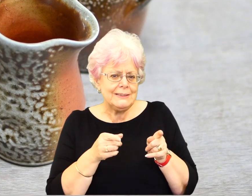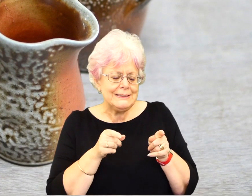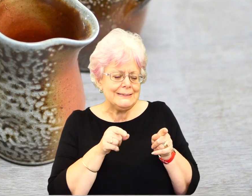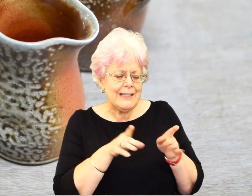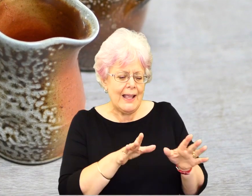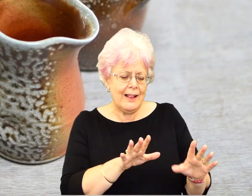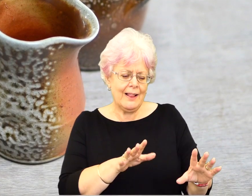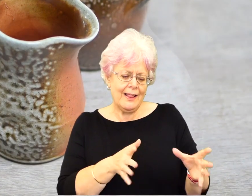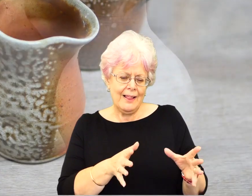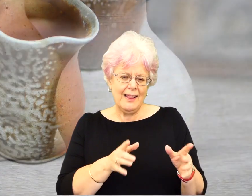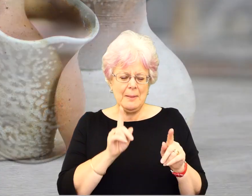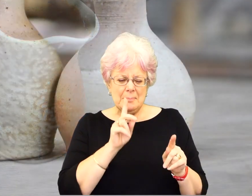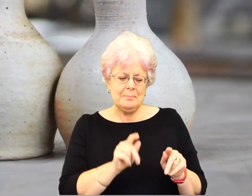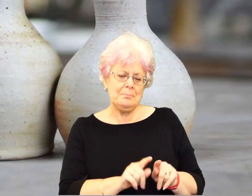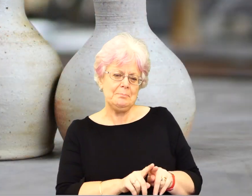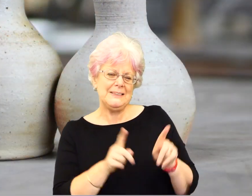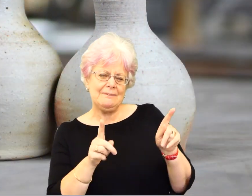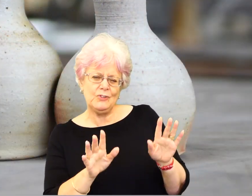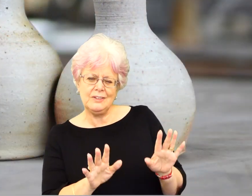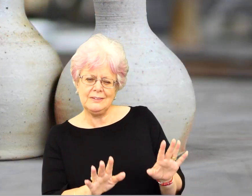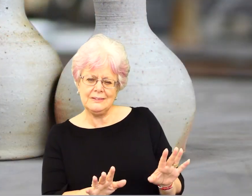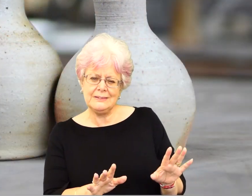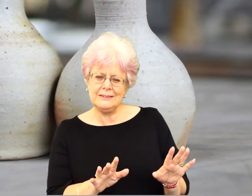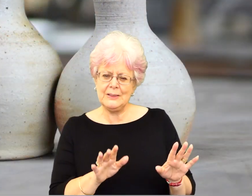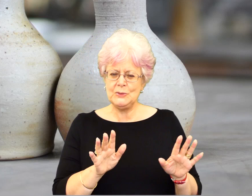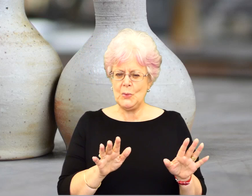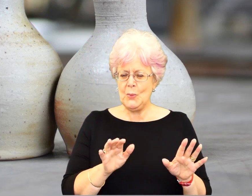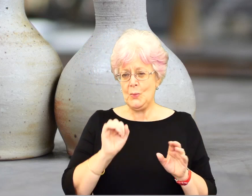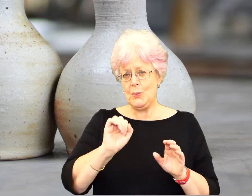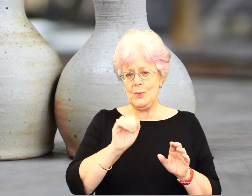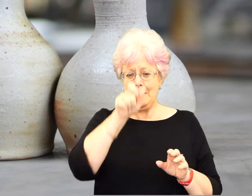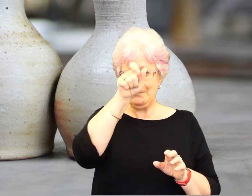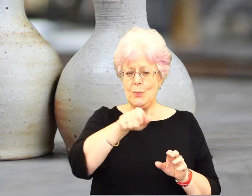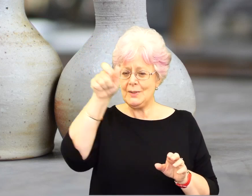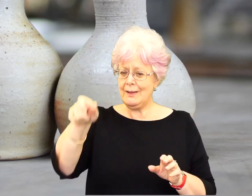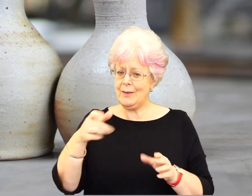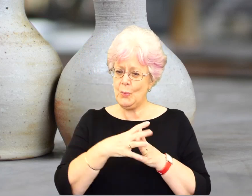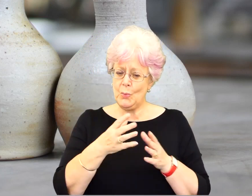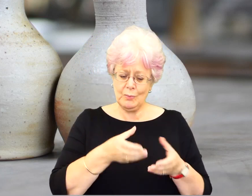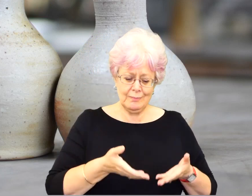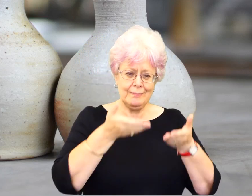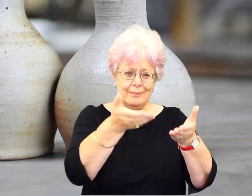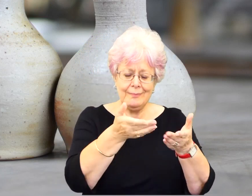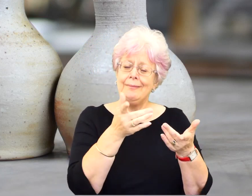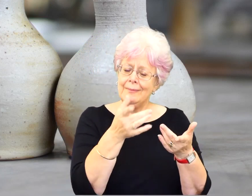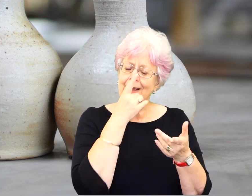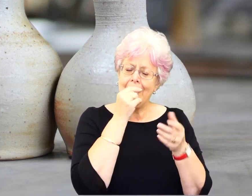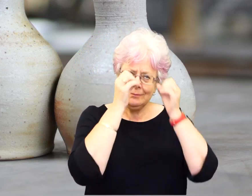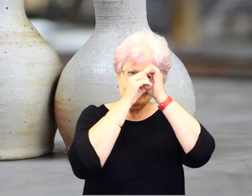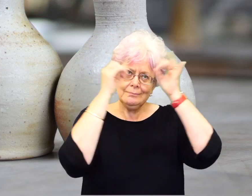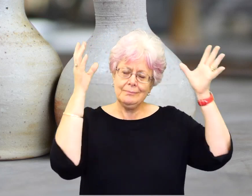don't quite know what it is, so that they can have their imagination, or it can evoke, what's the